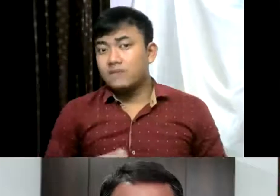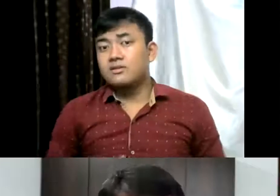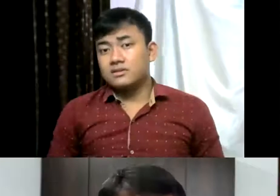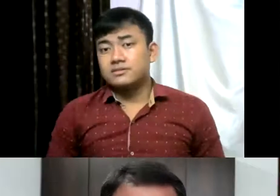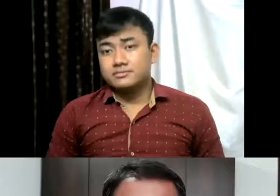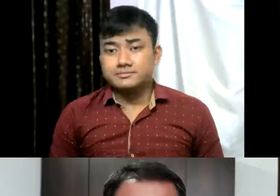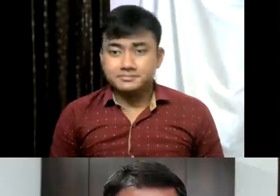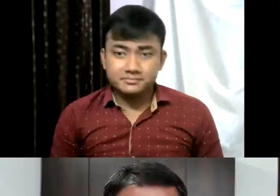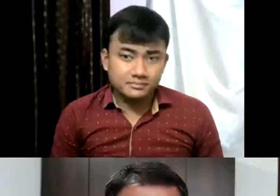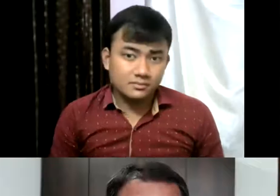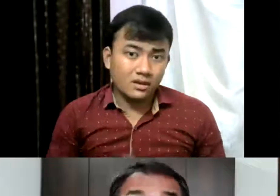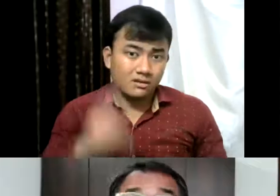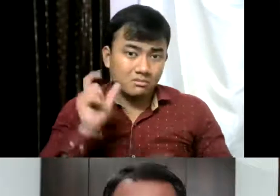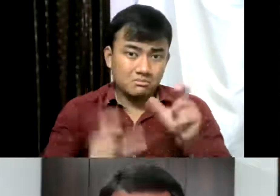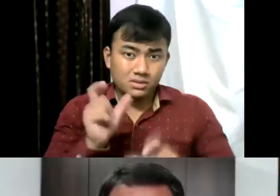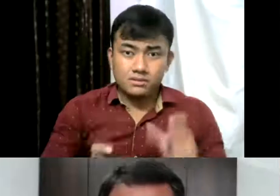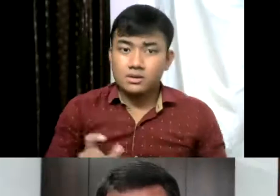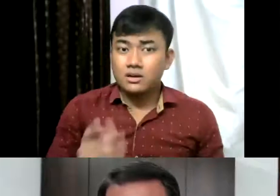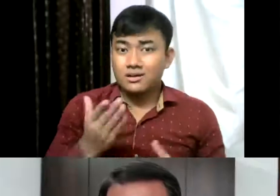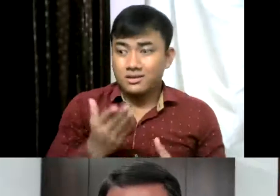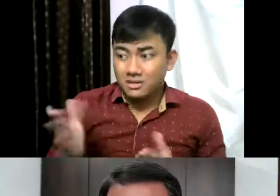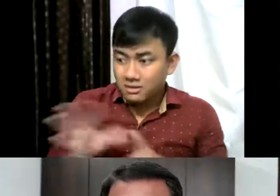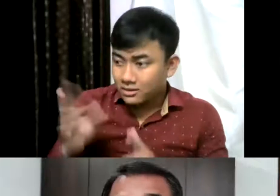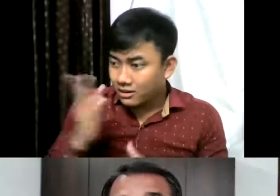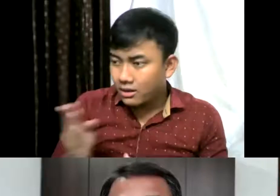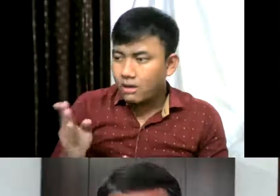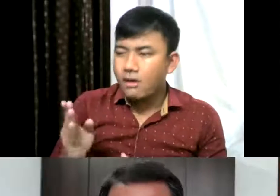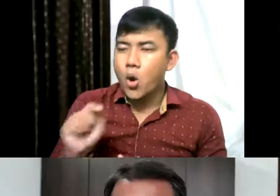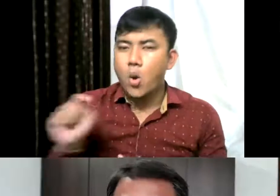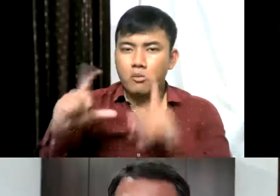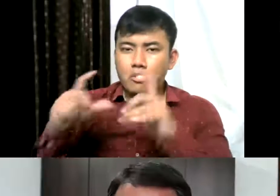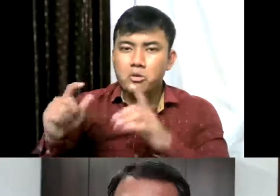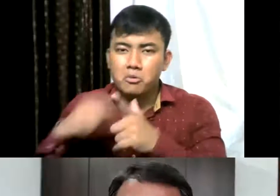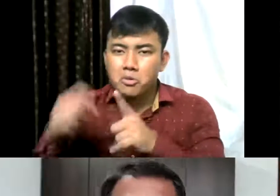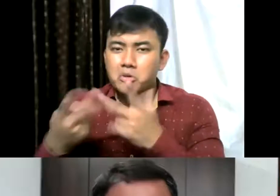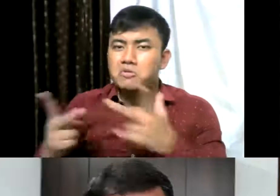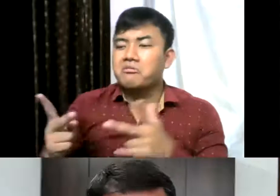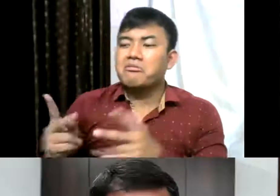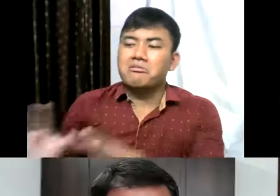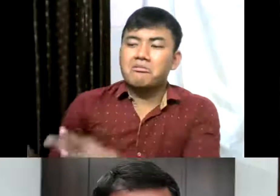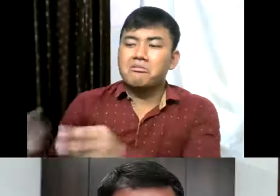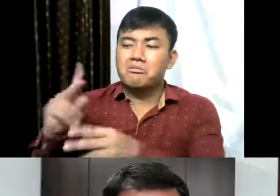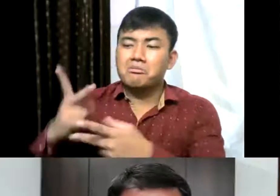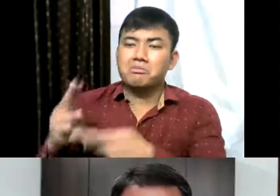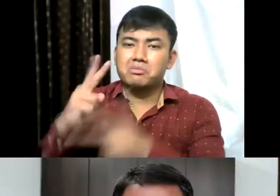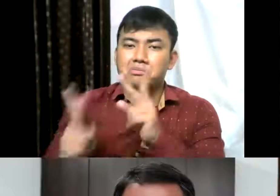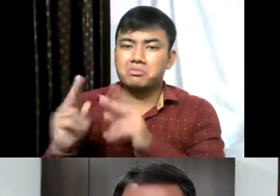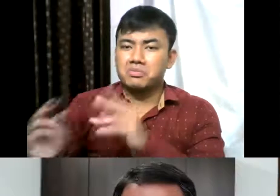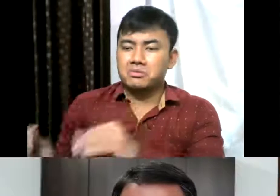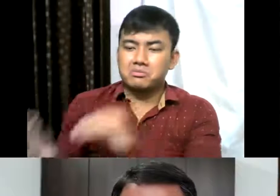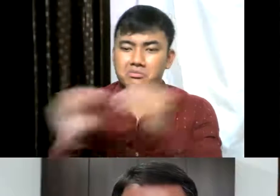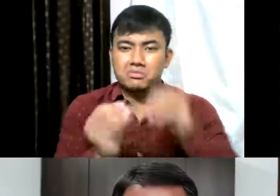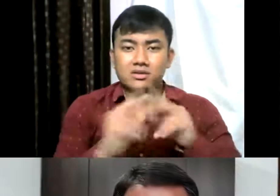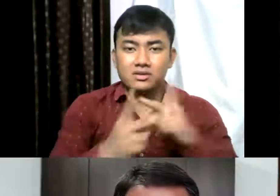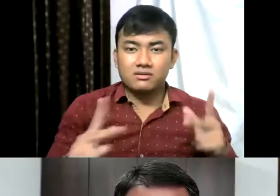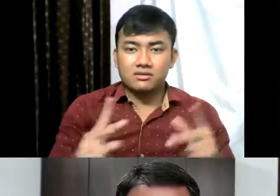be misused in the future. And knowing the history of the internet, misused it shall be.